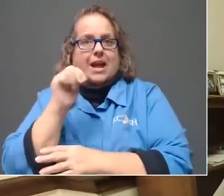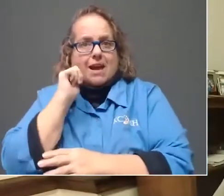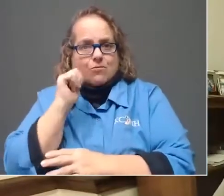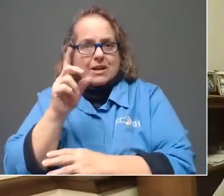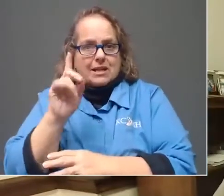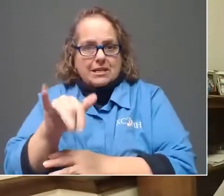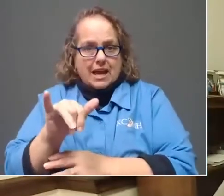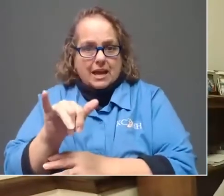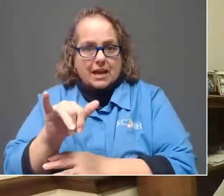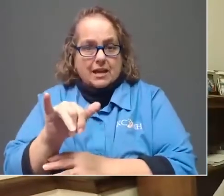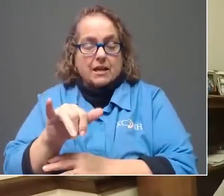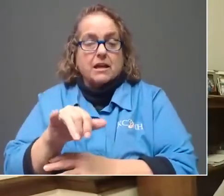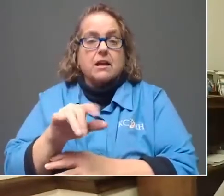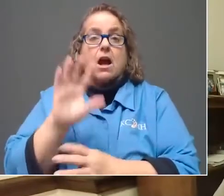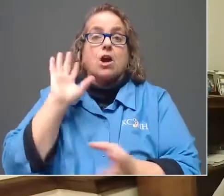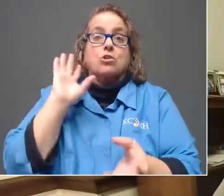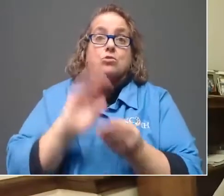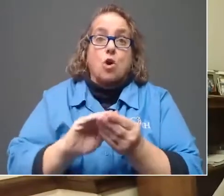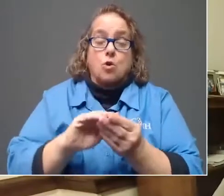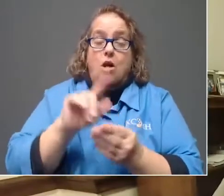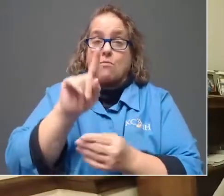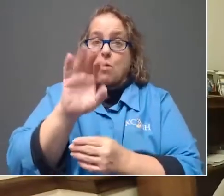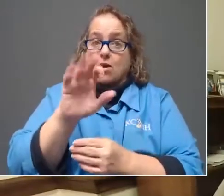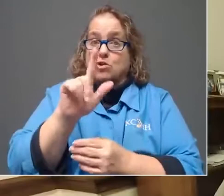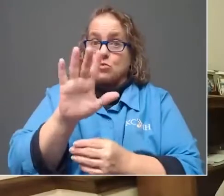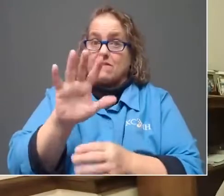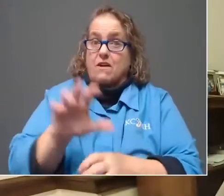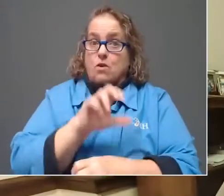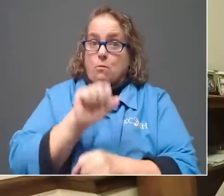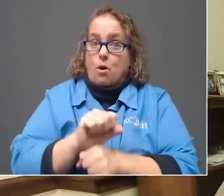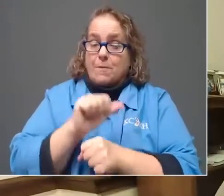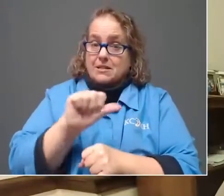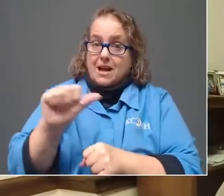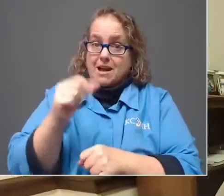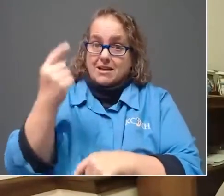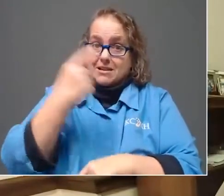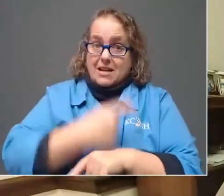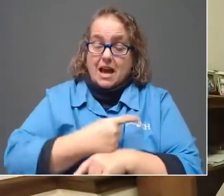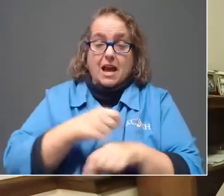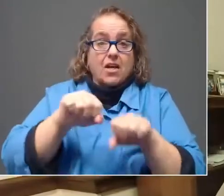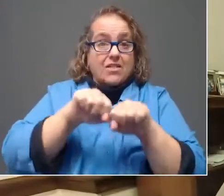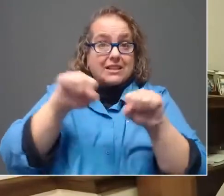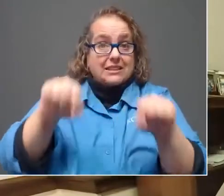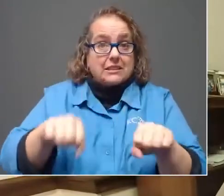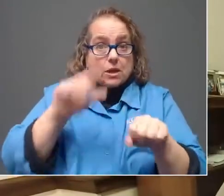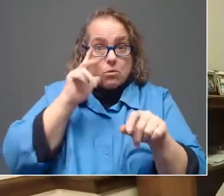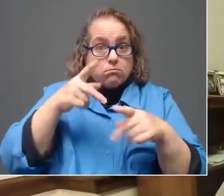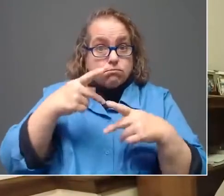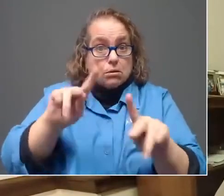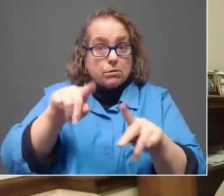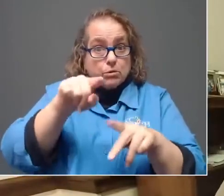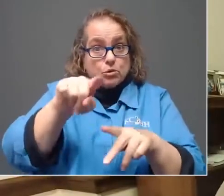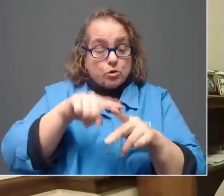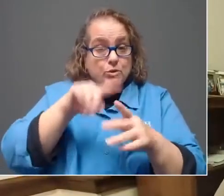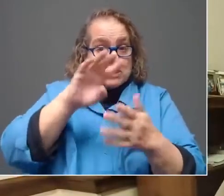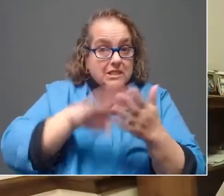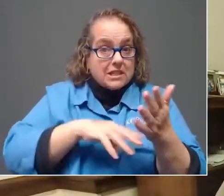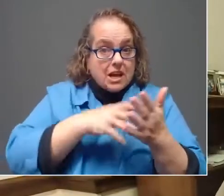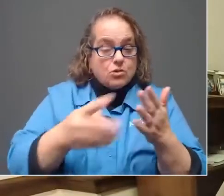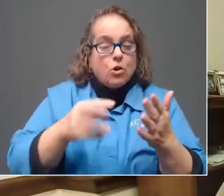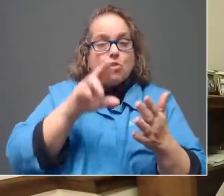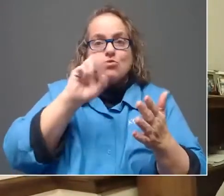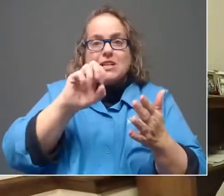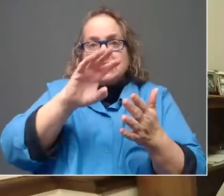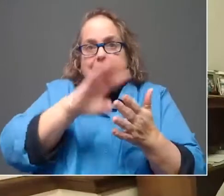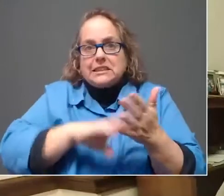of 125 appointments a day. The system will allow you to schedule, reschedule, and cancel